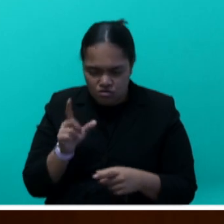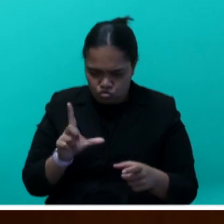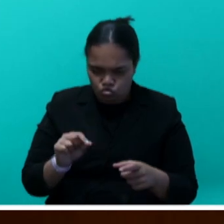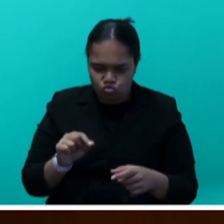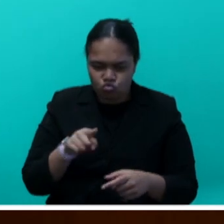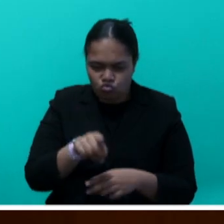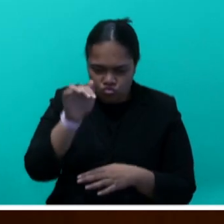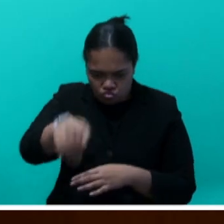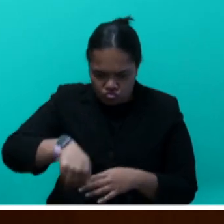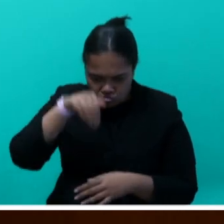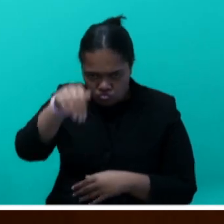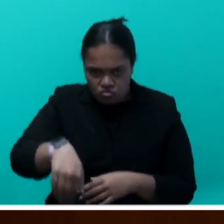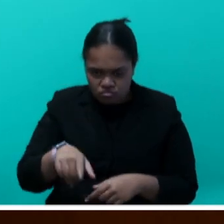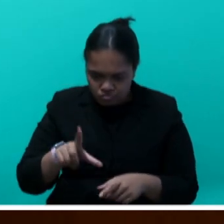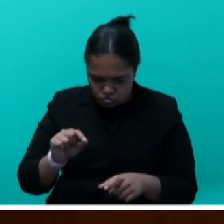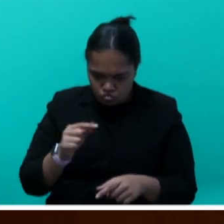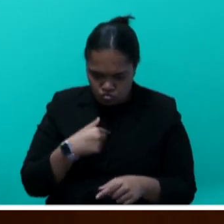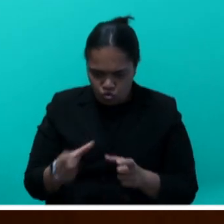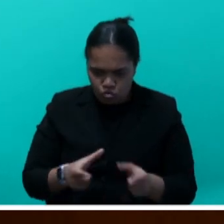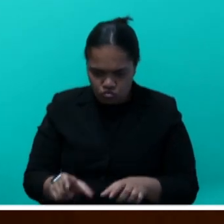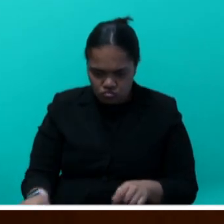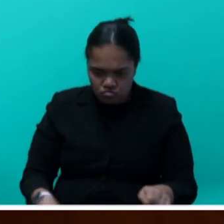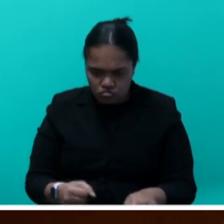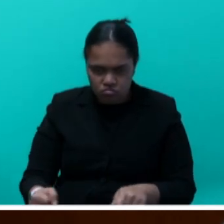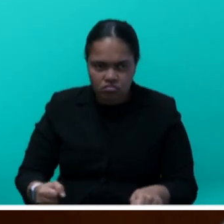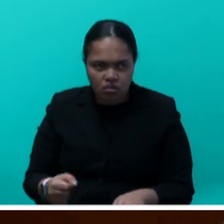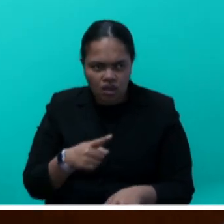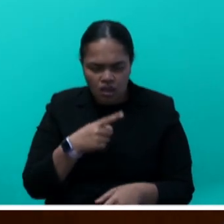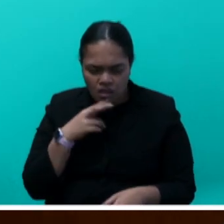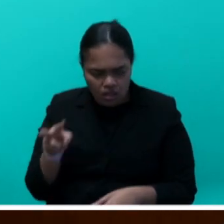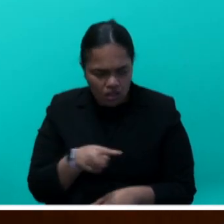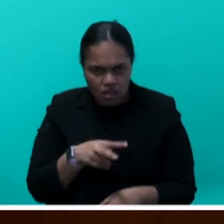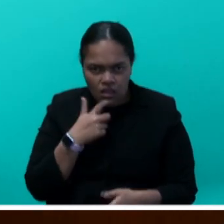working on the wharf. Nobody on the plant themselves.